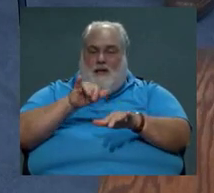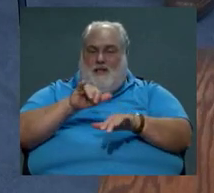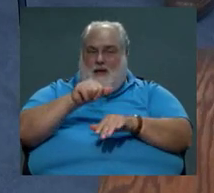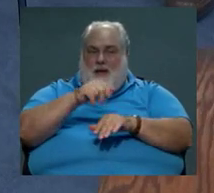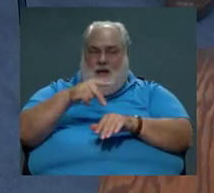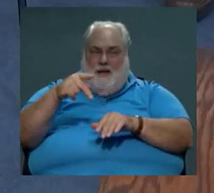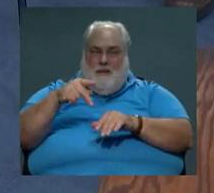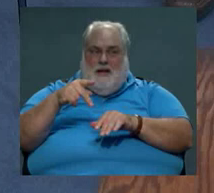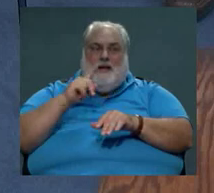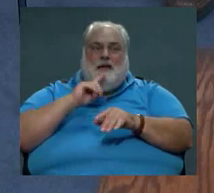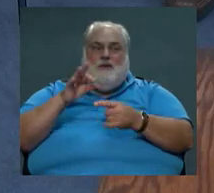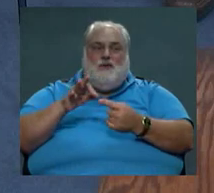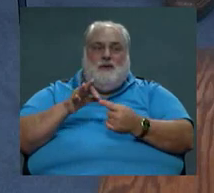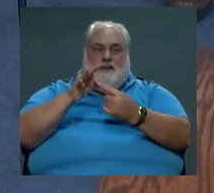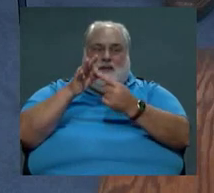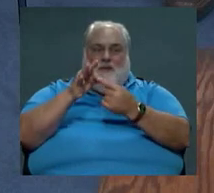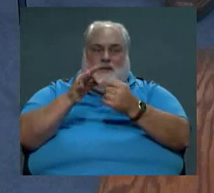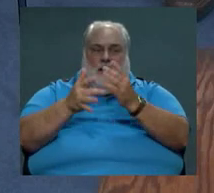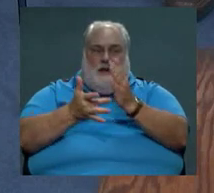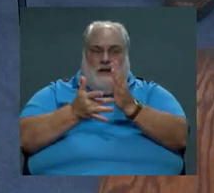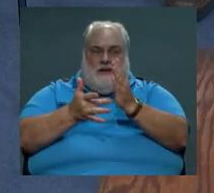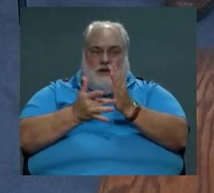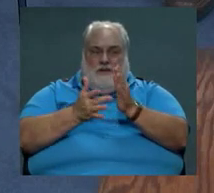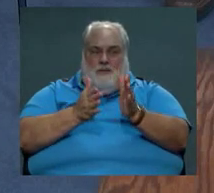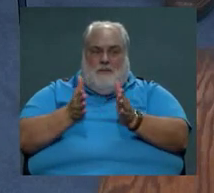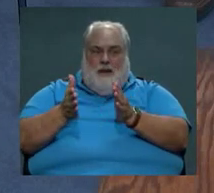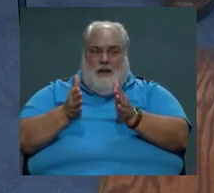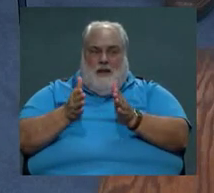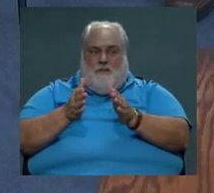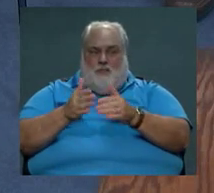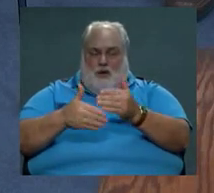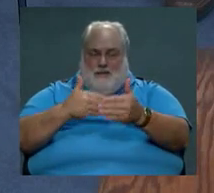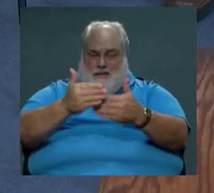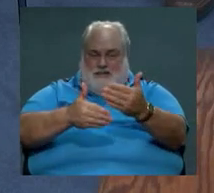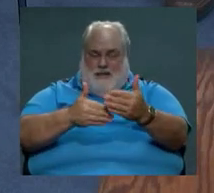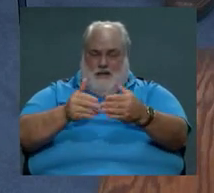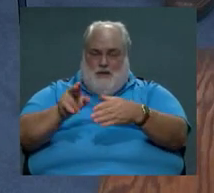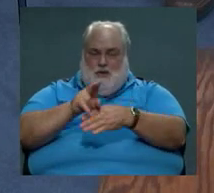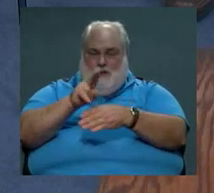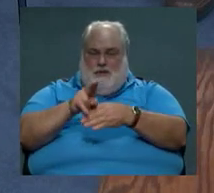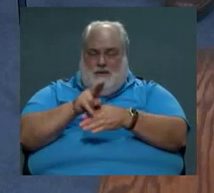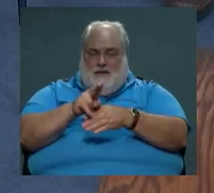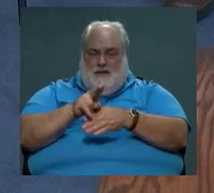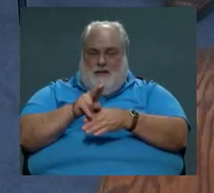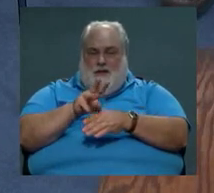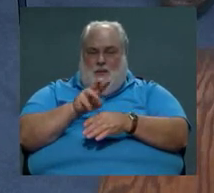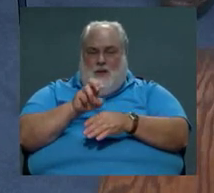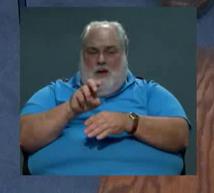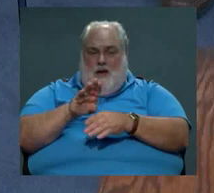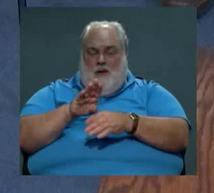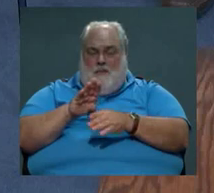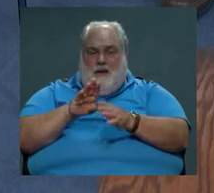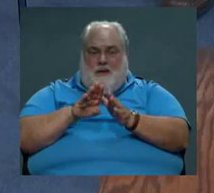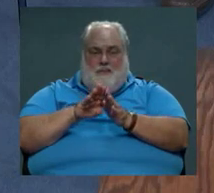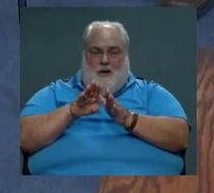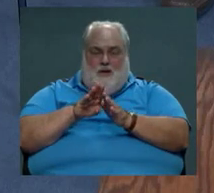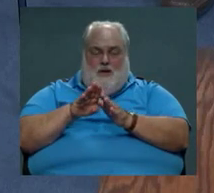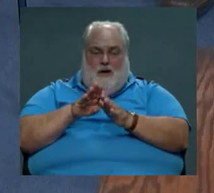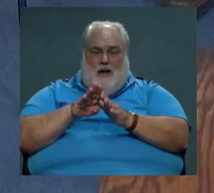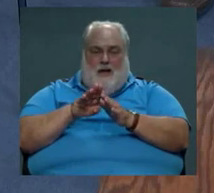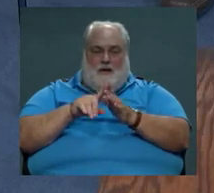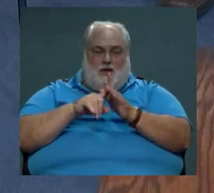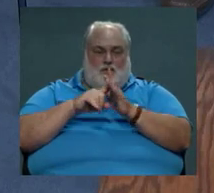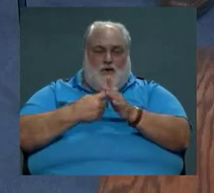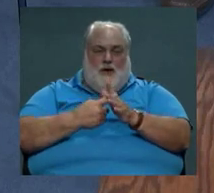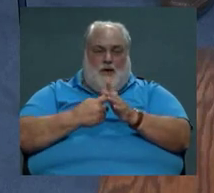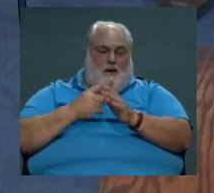unique and innovative application of technology to the planning process. It utilizes Esri Web Application Builder as a jumping-off point